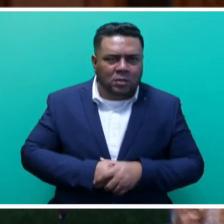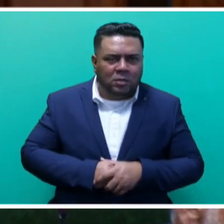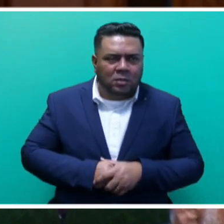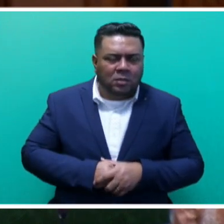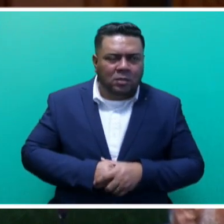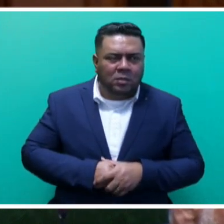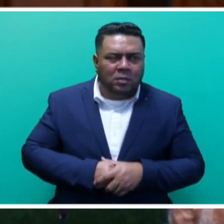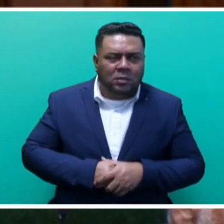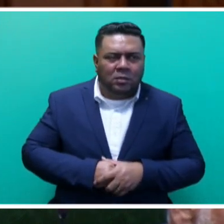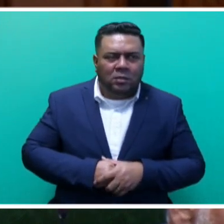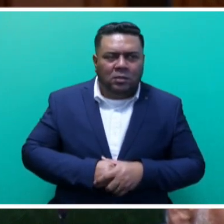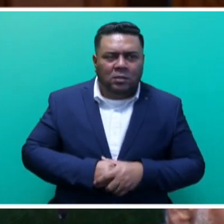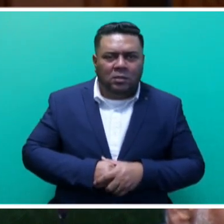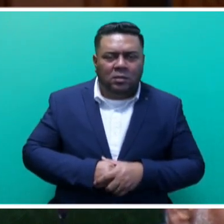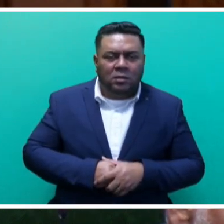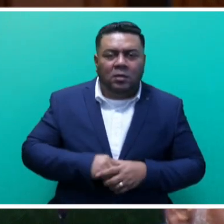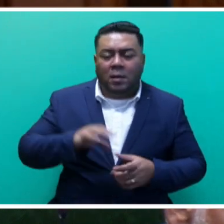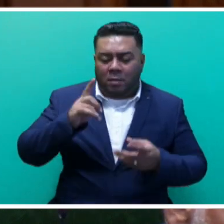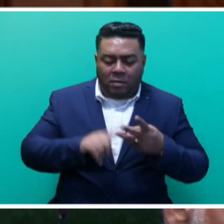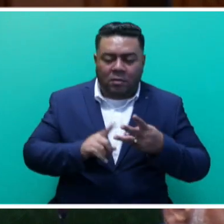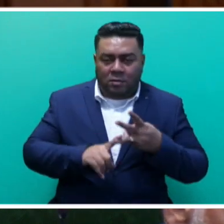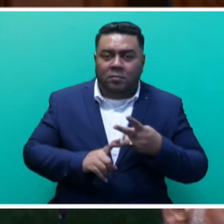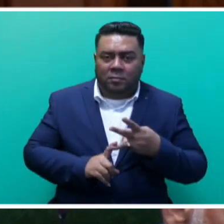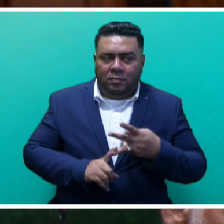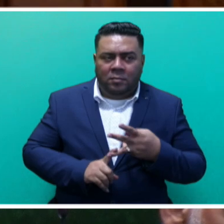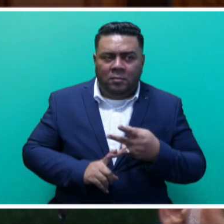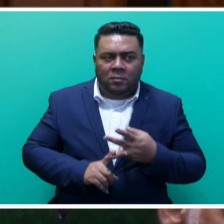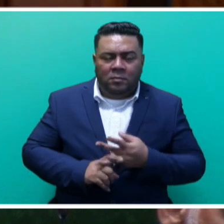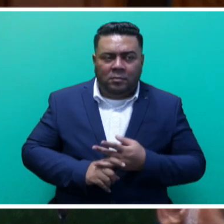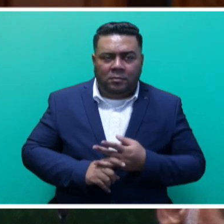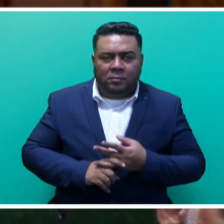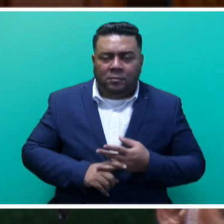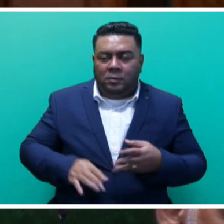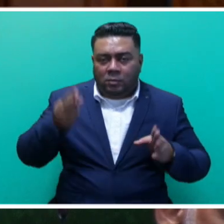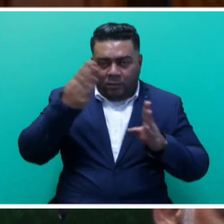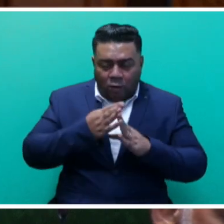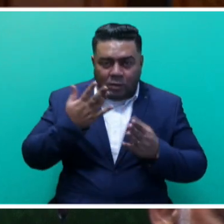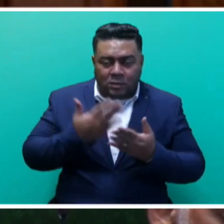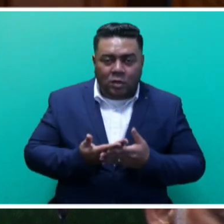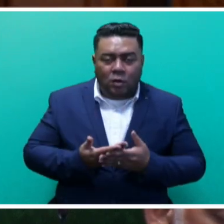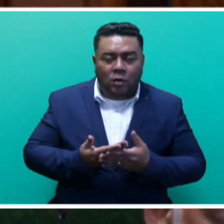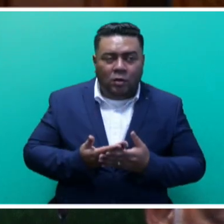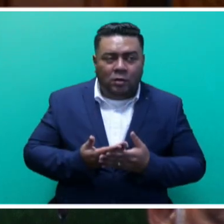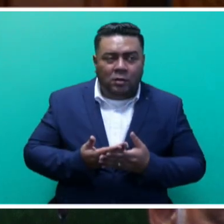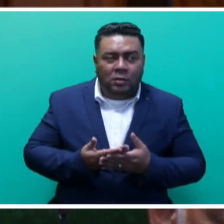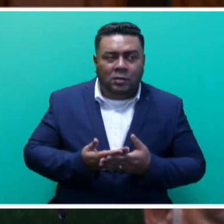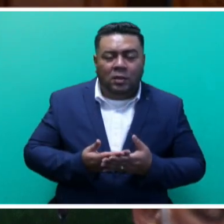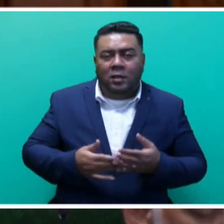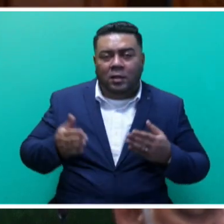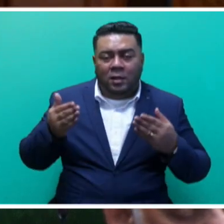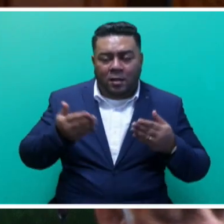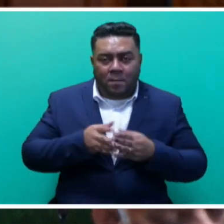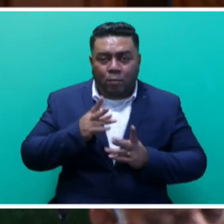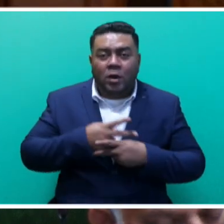Number 3, Mr. Speaker, sir, is the ministry will be focusing on increasing the production base